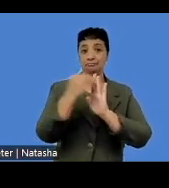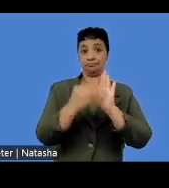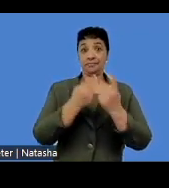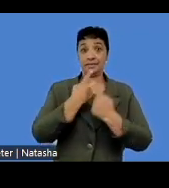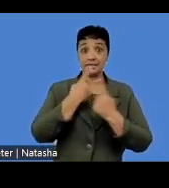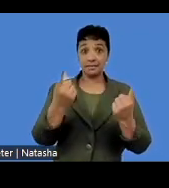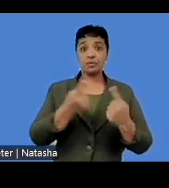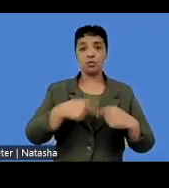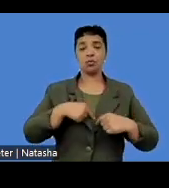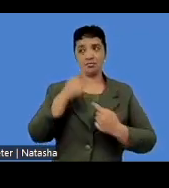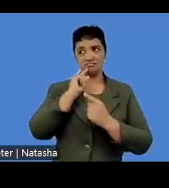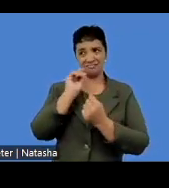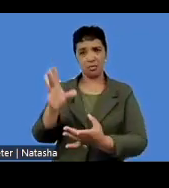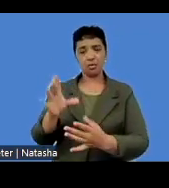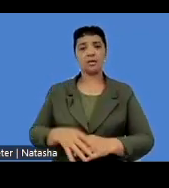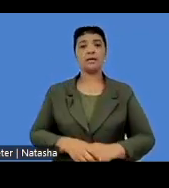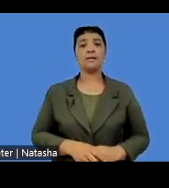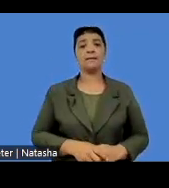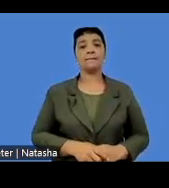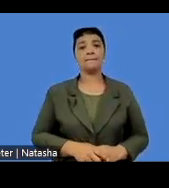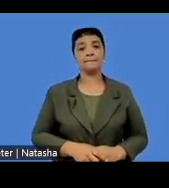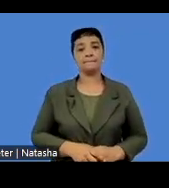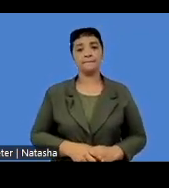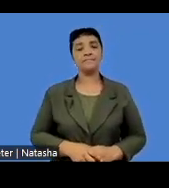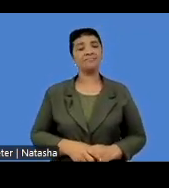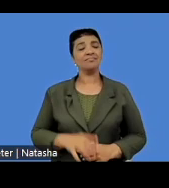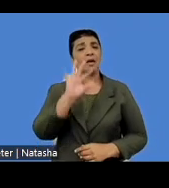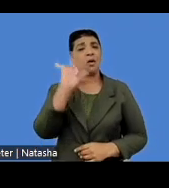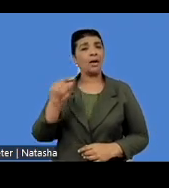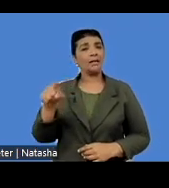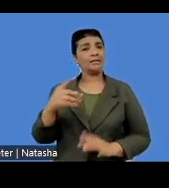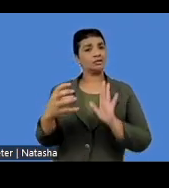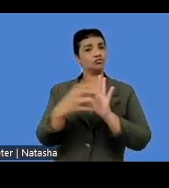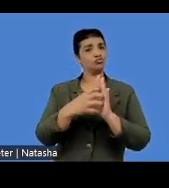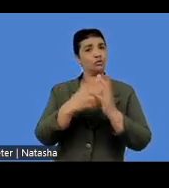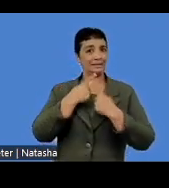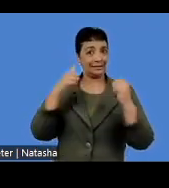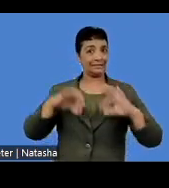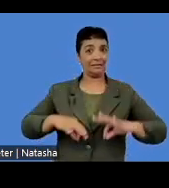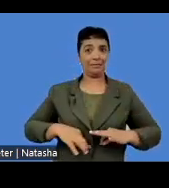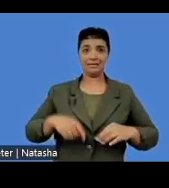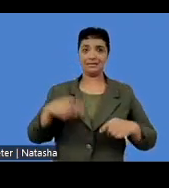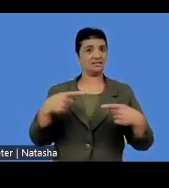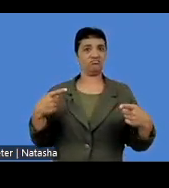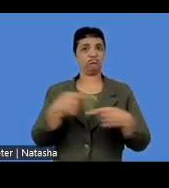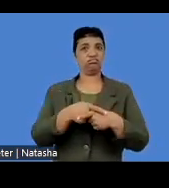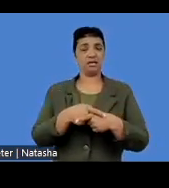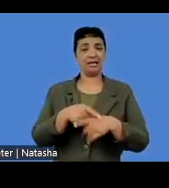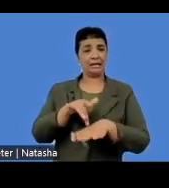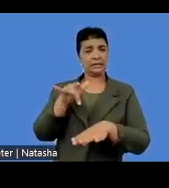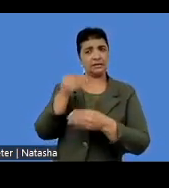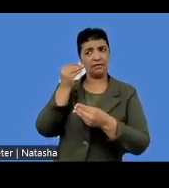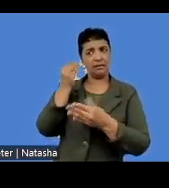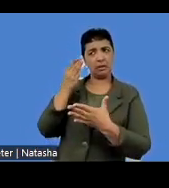the insensitive nature of this press release by the minister, because